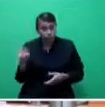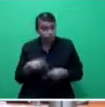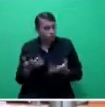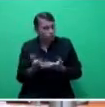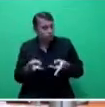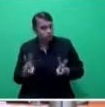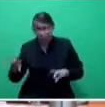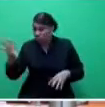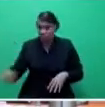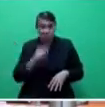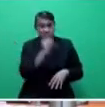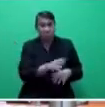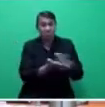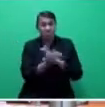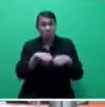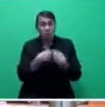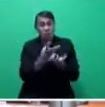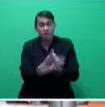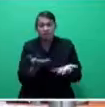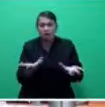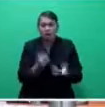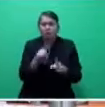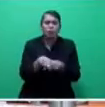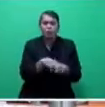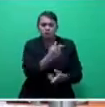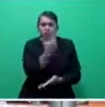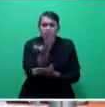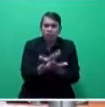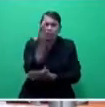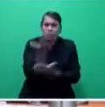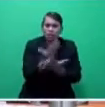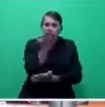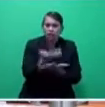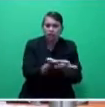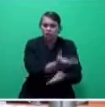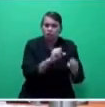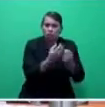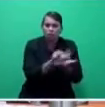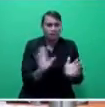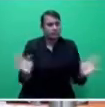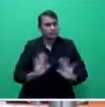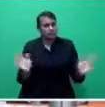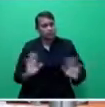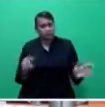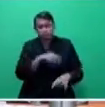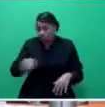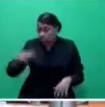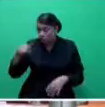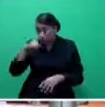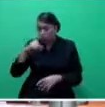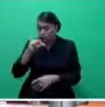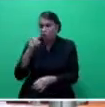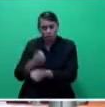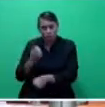social welfare benefit, there's like a dependency culture on that. And we're also telling them, you are people that can be employed. The